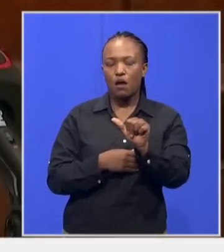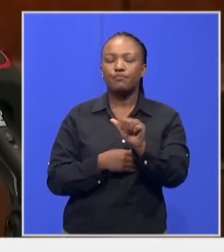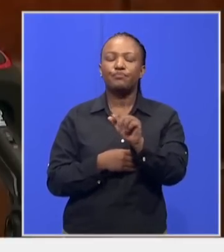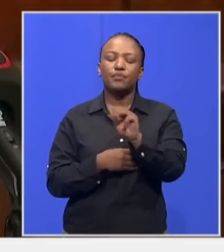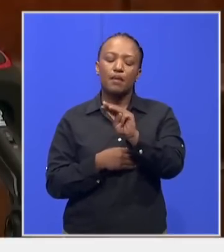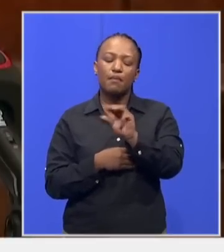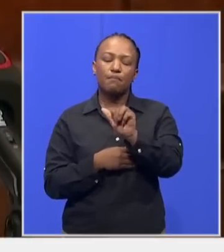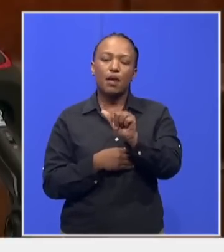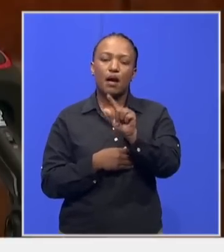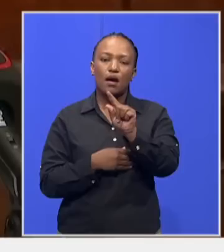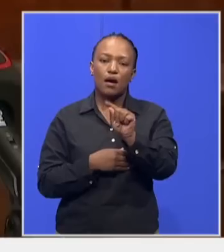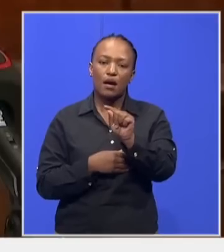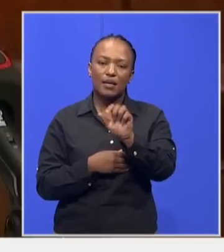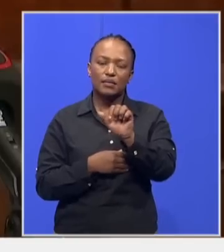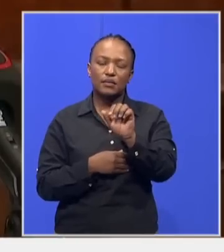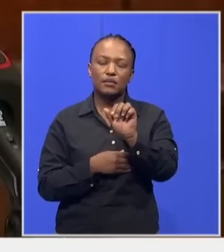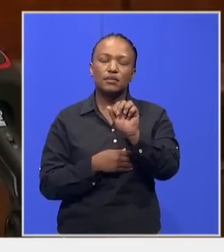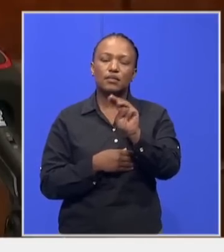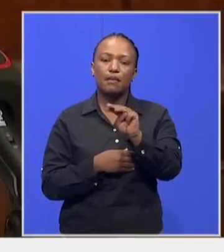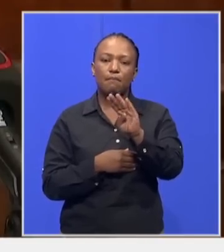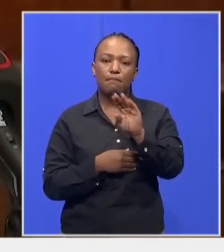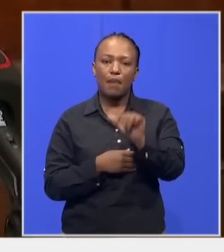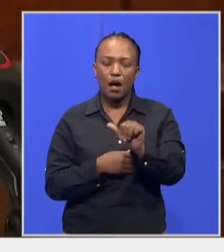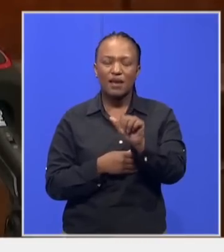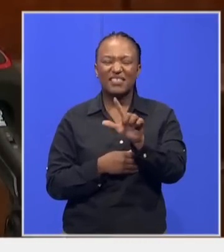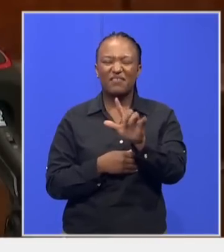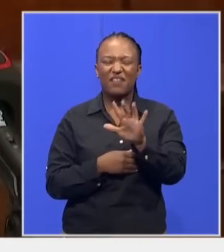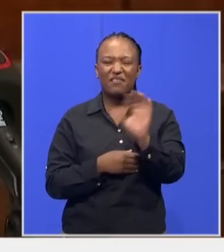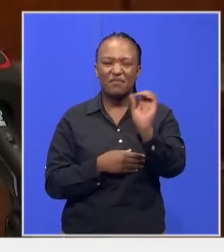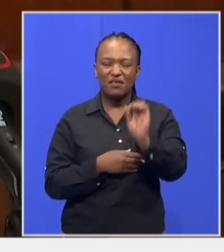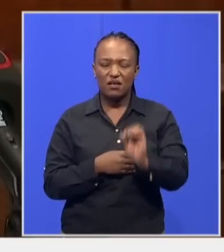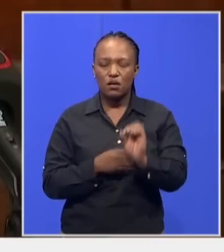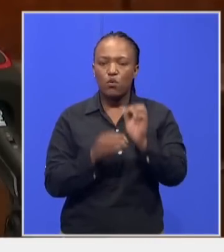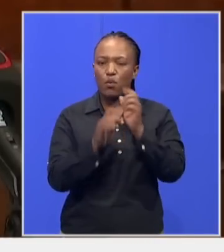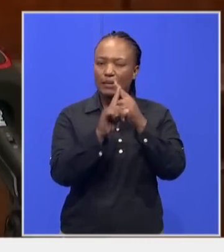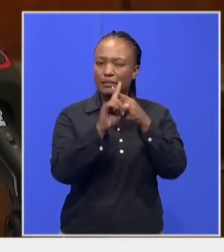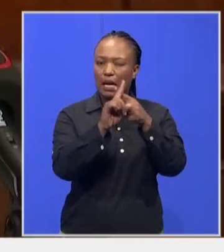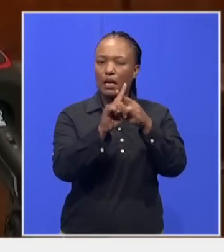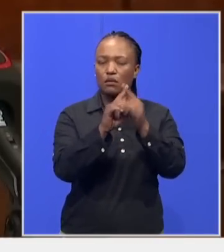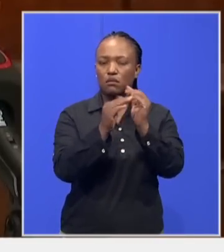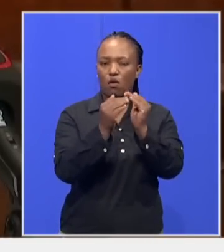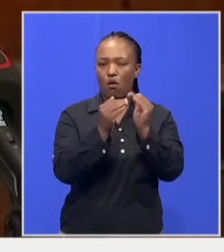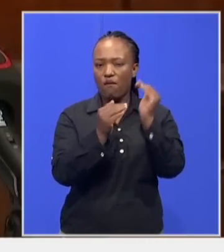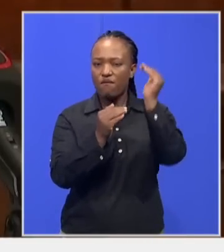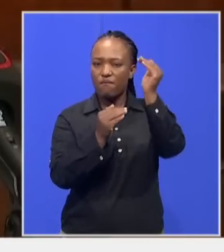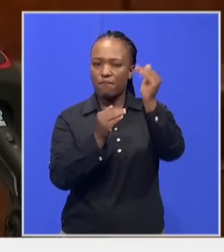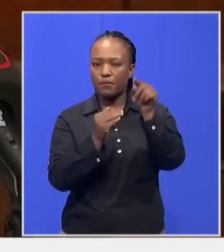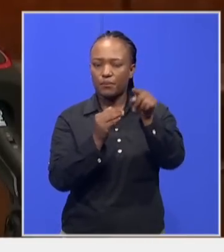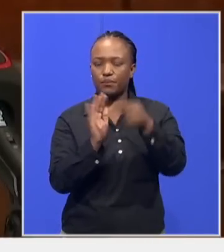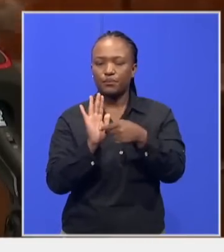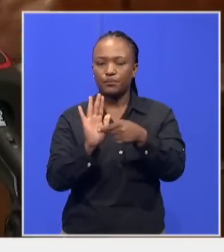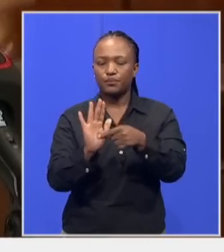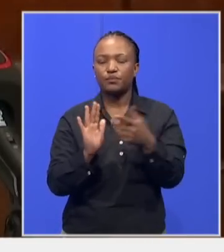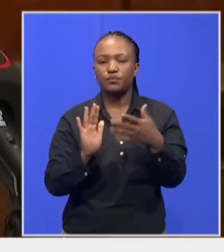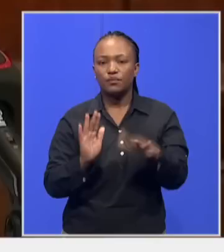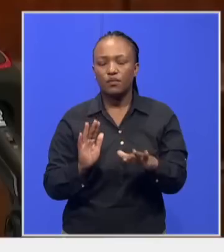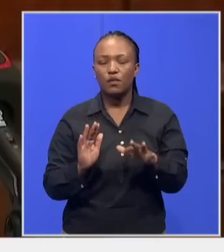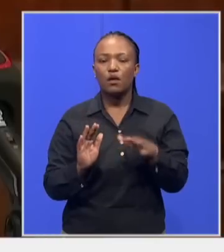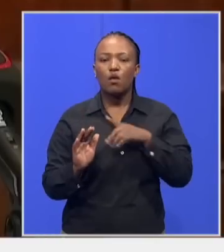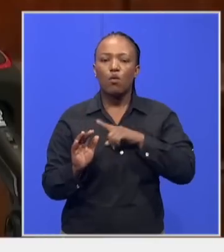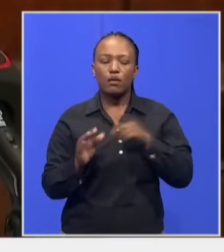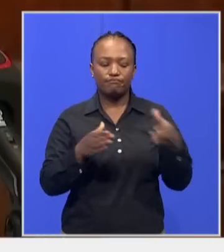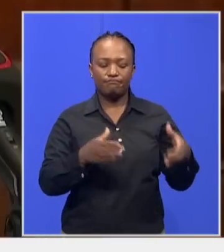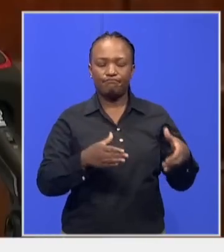sitting at 75%. Of course, the target is to go beyond that. They have illustrated in one of the units they had